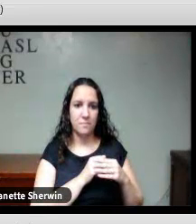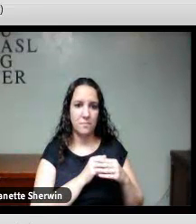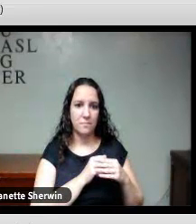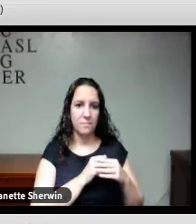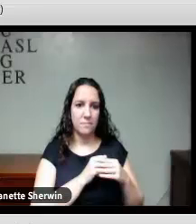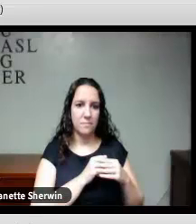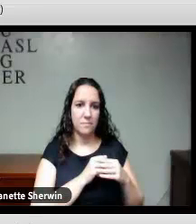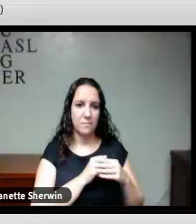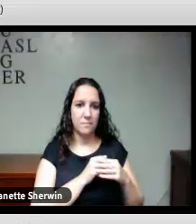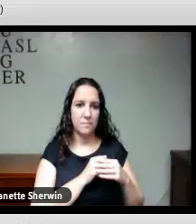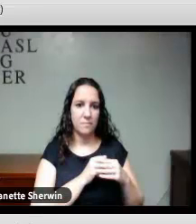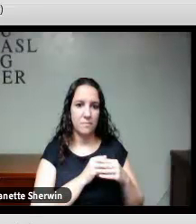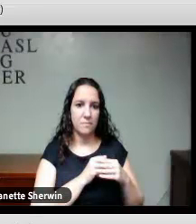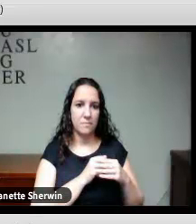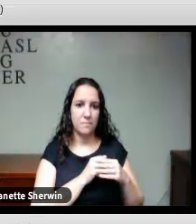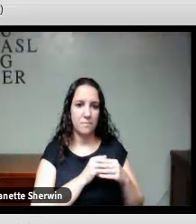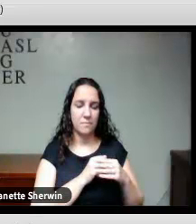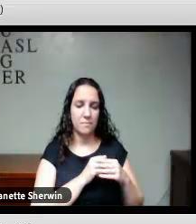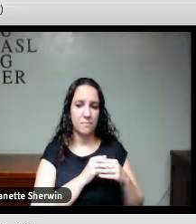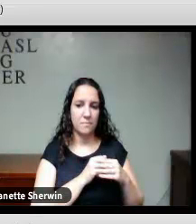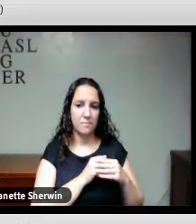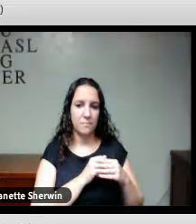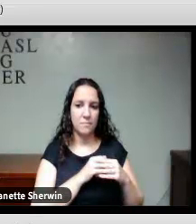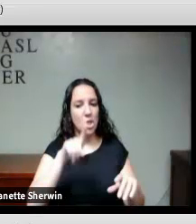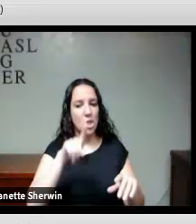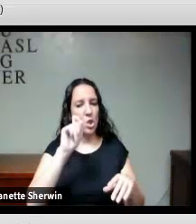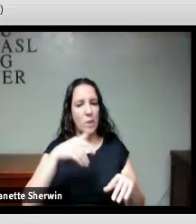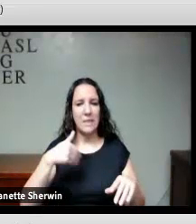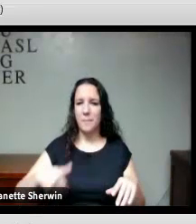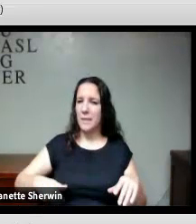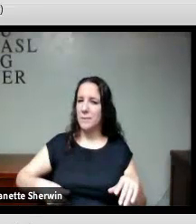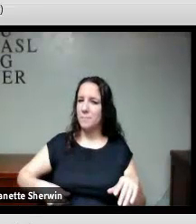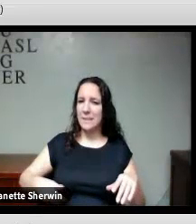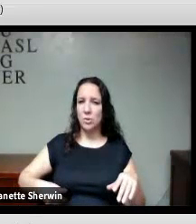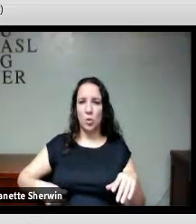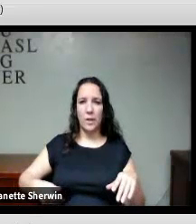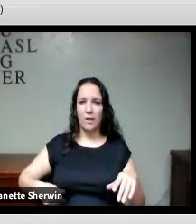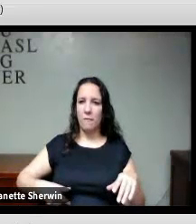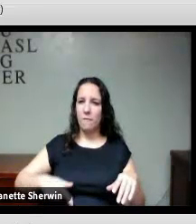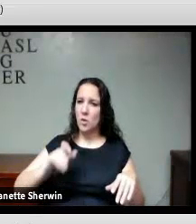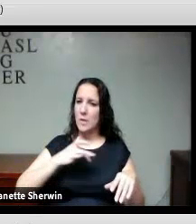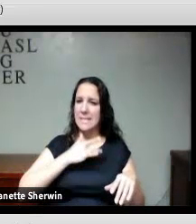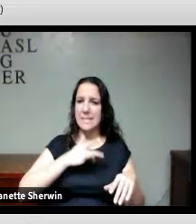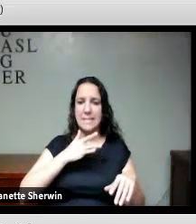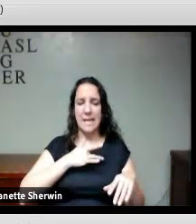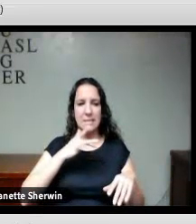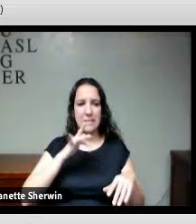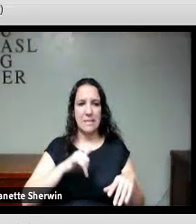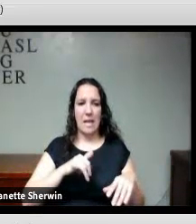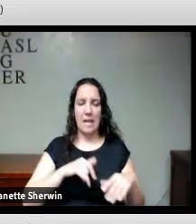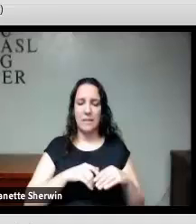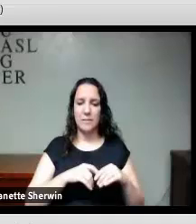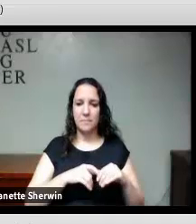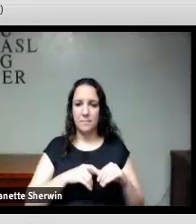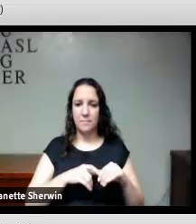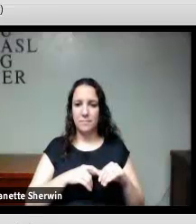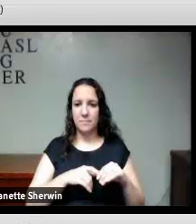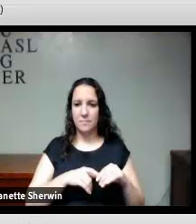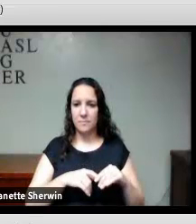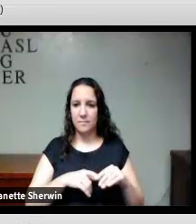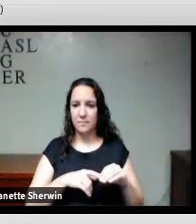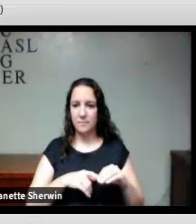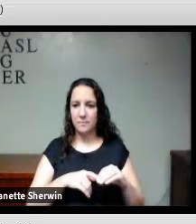you. Joan says you have to be intuitive. Absolutely. You have to sense that. That's that emotional intelligence, isn't it, Joan? You have